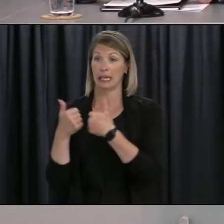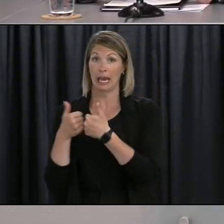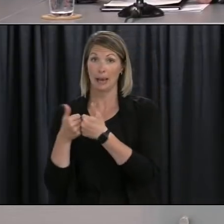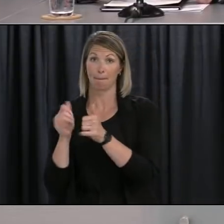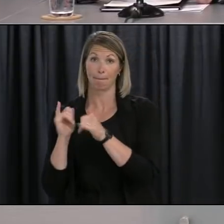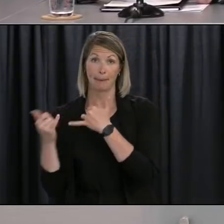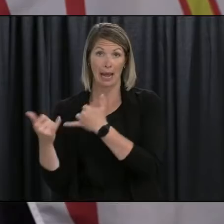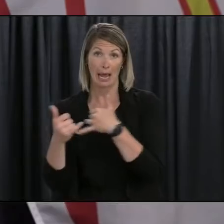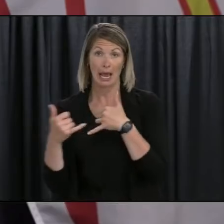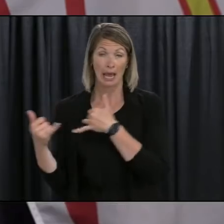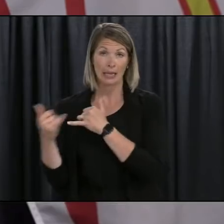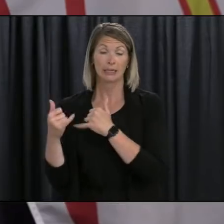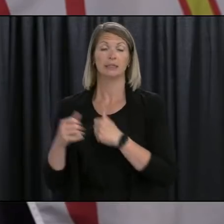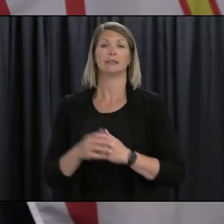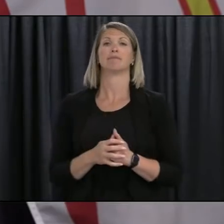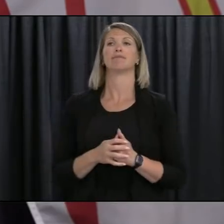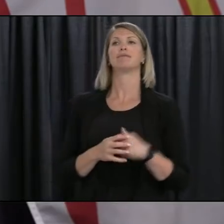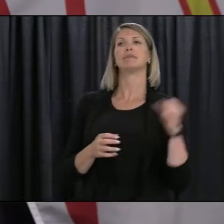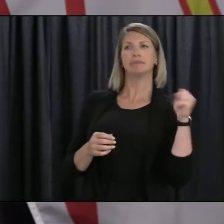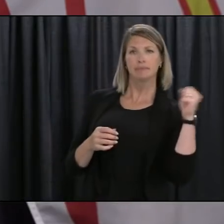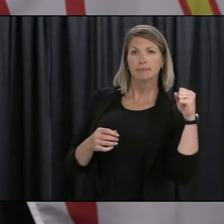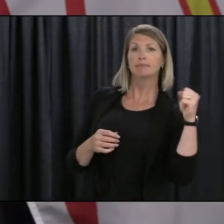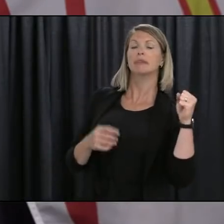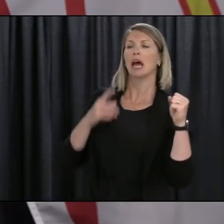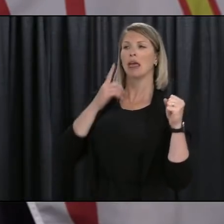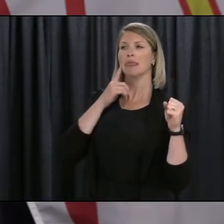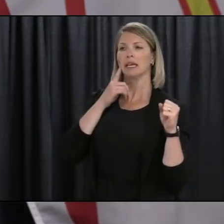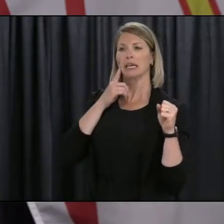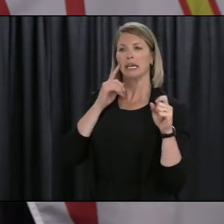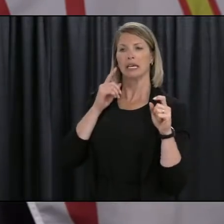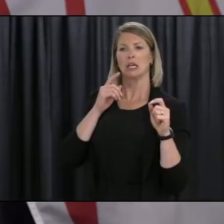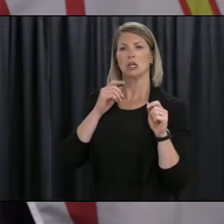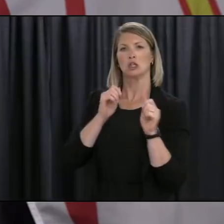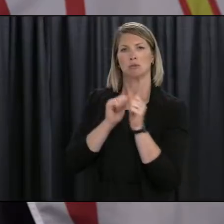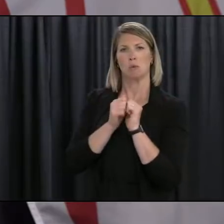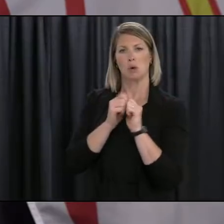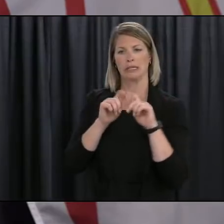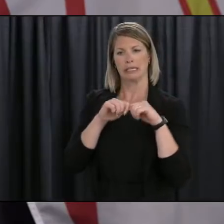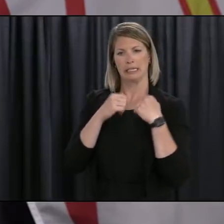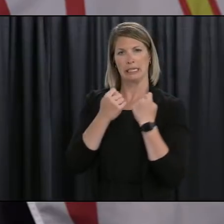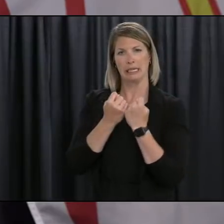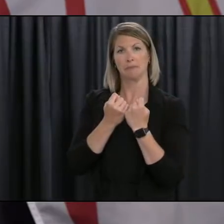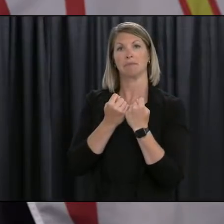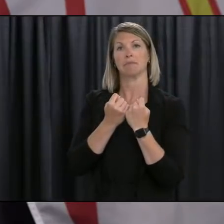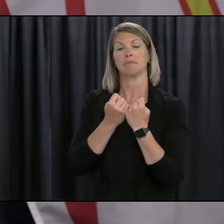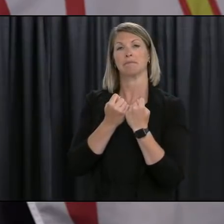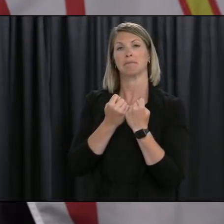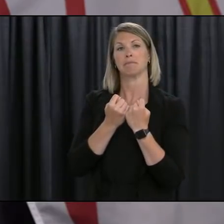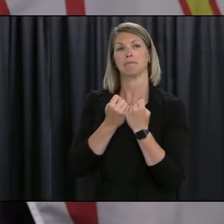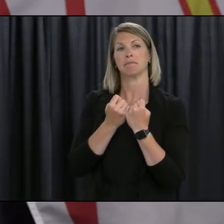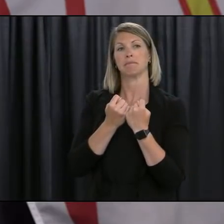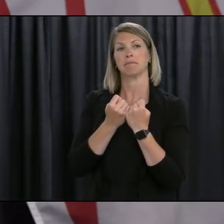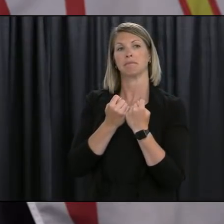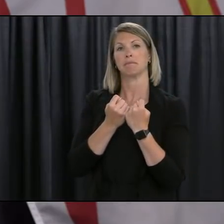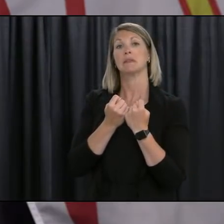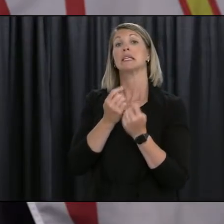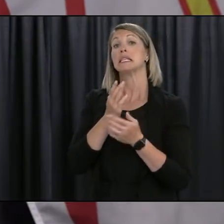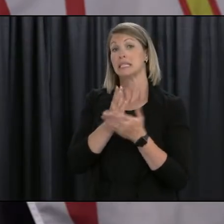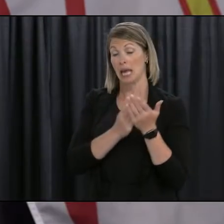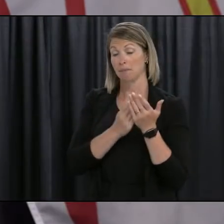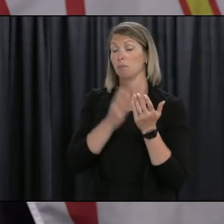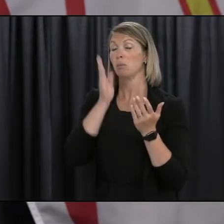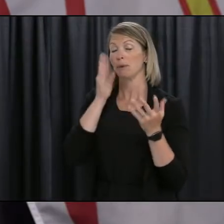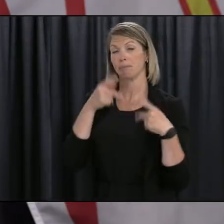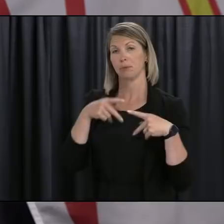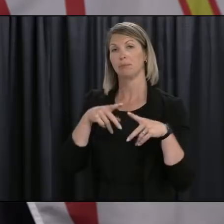within teams or within groups of sports teams, there will be allowance